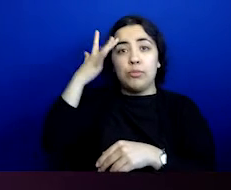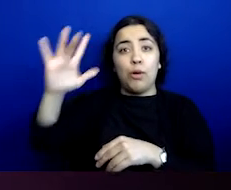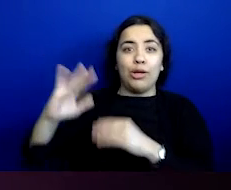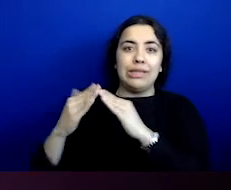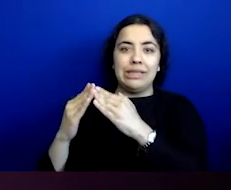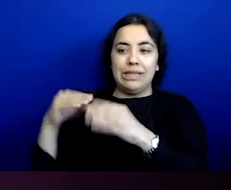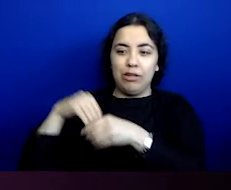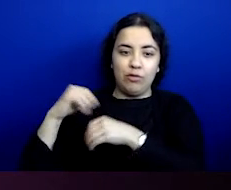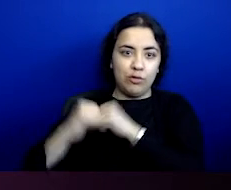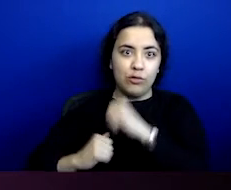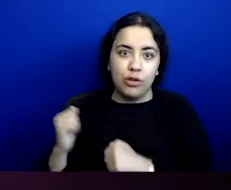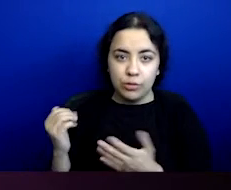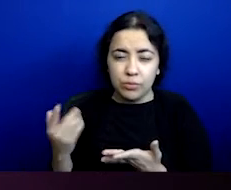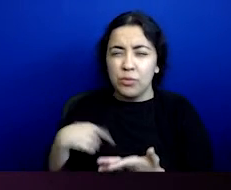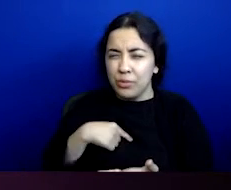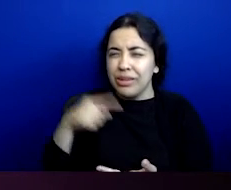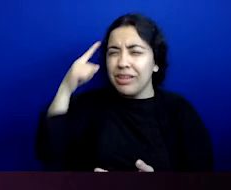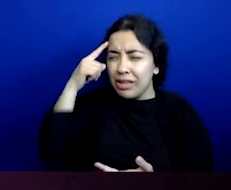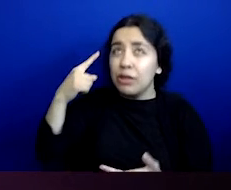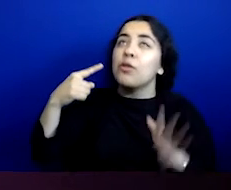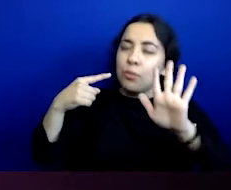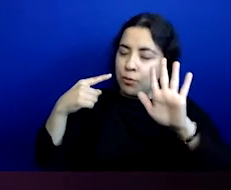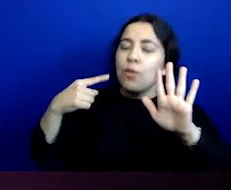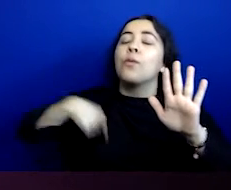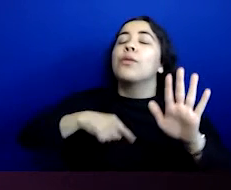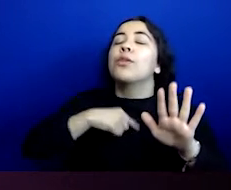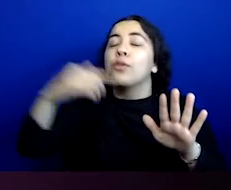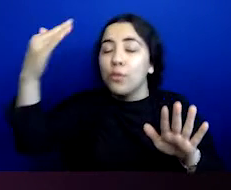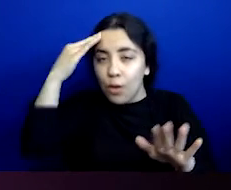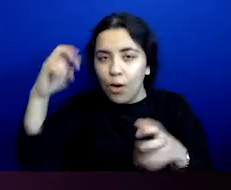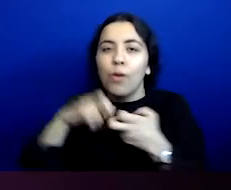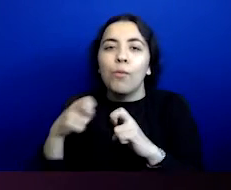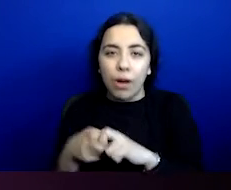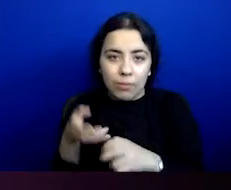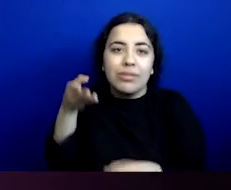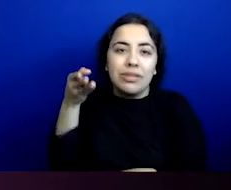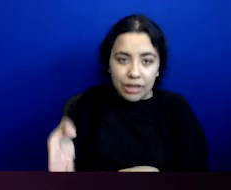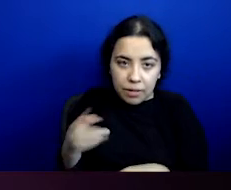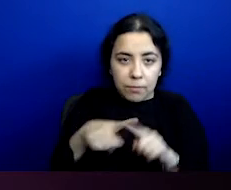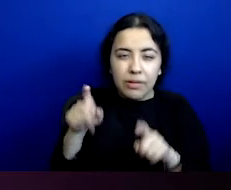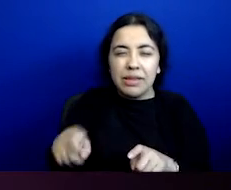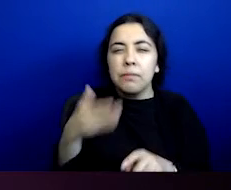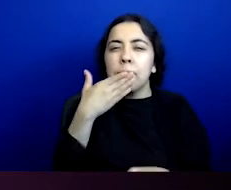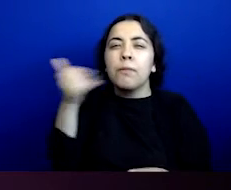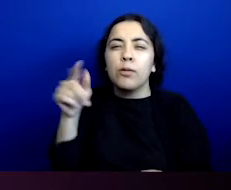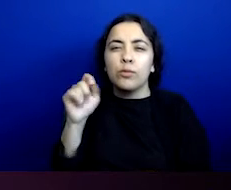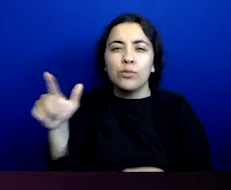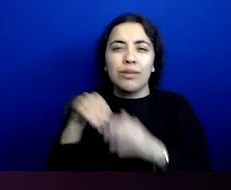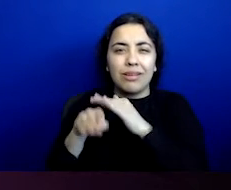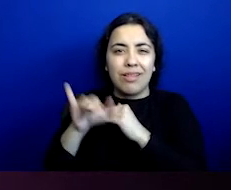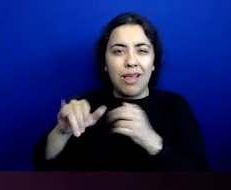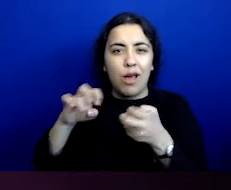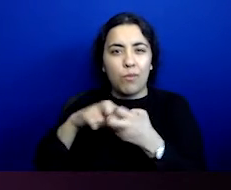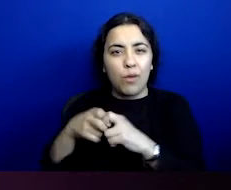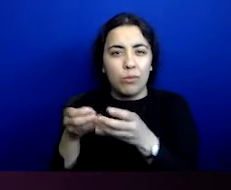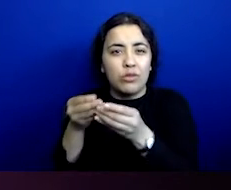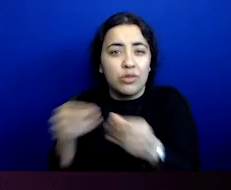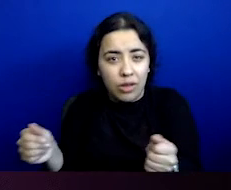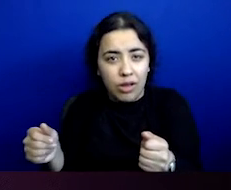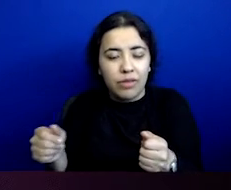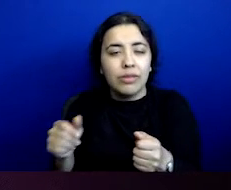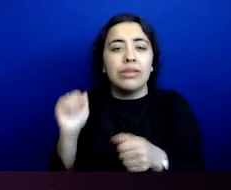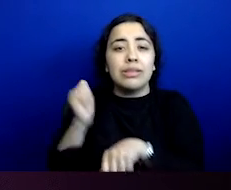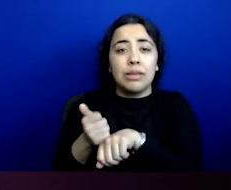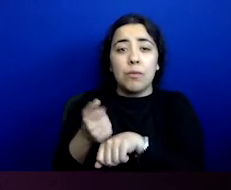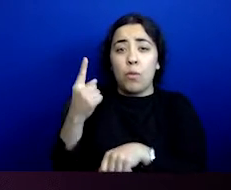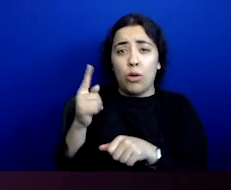think we know there's a problem, but we also know that there needs to be better tools to access this problem. By creating a single API, we're able to unlock and showcase